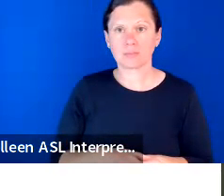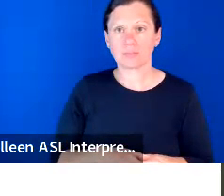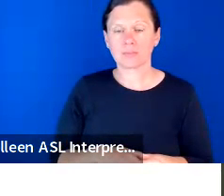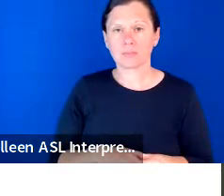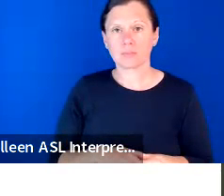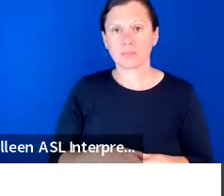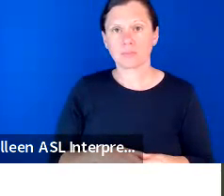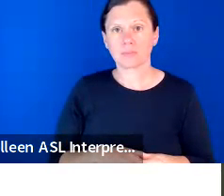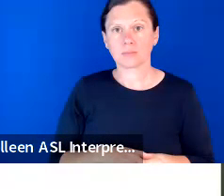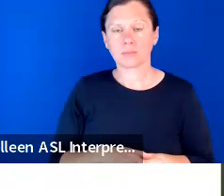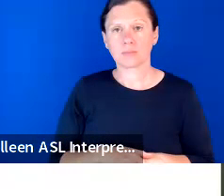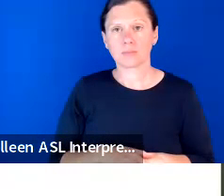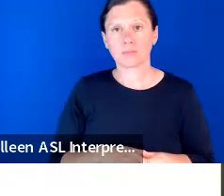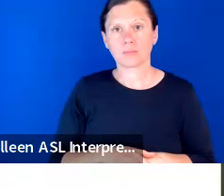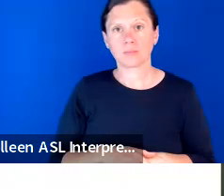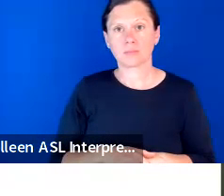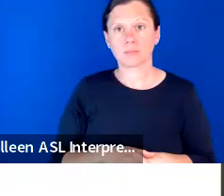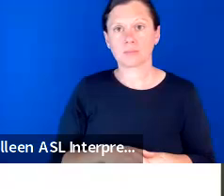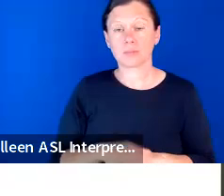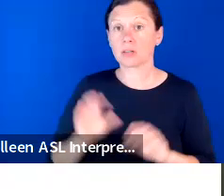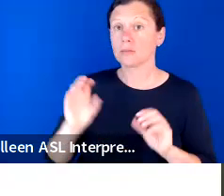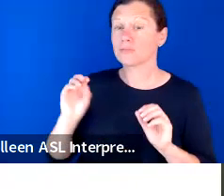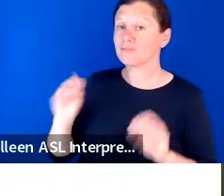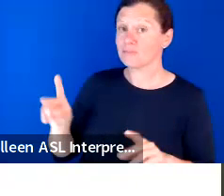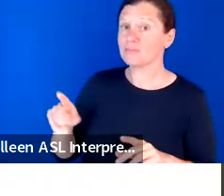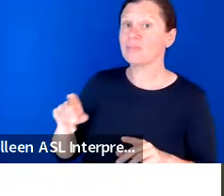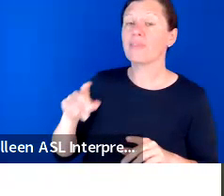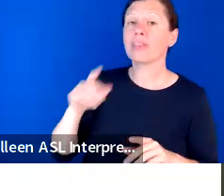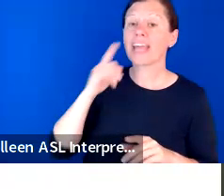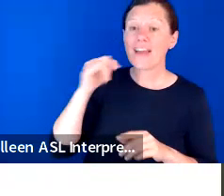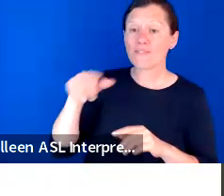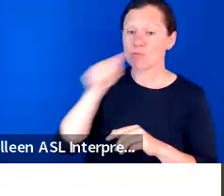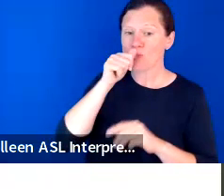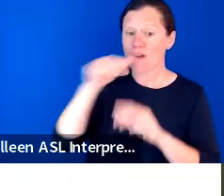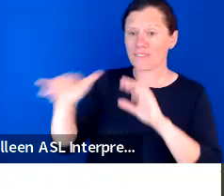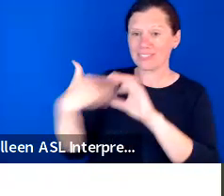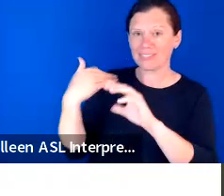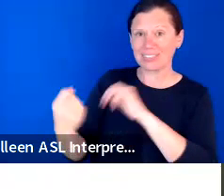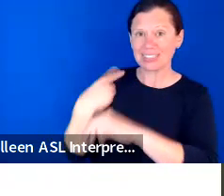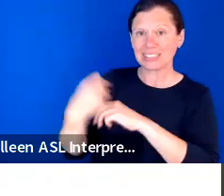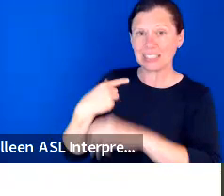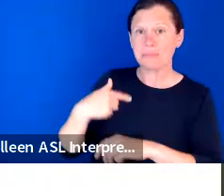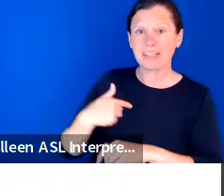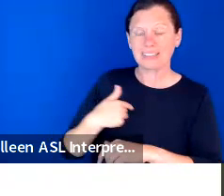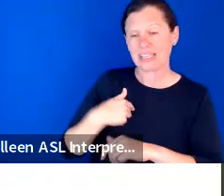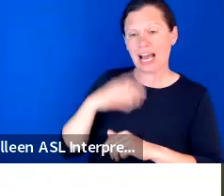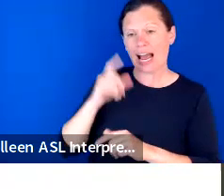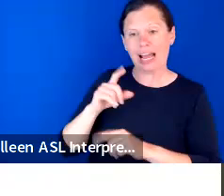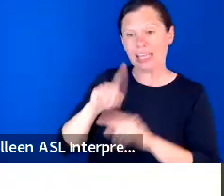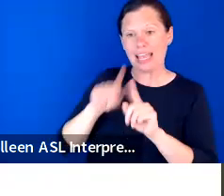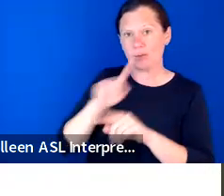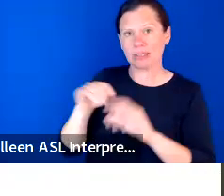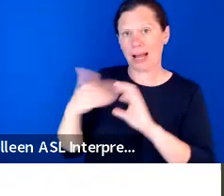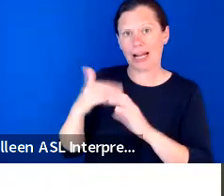Great. I will say, if you submitted a question anonymously, we won't be able to respond to you via email. So you can reach out